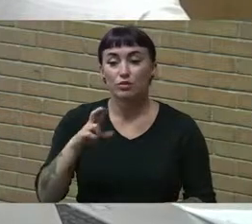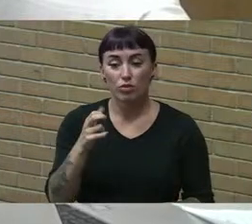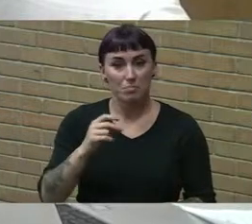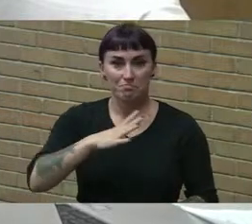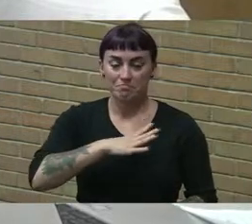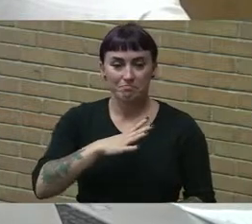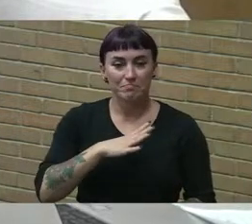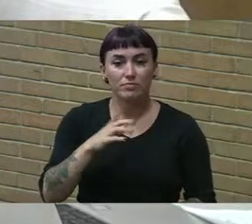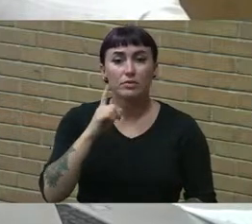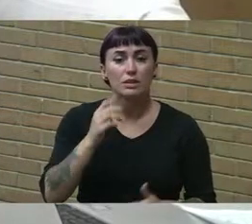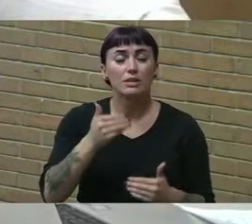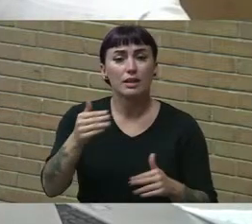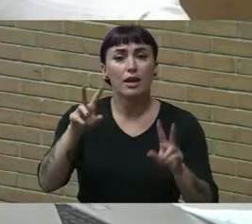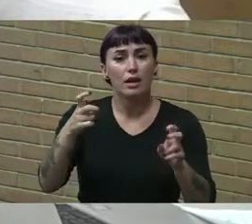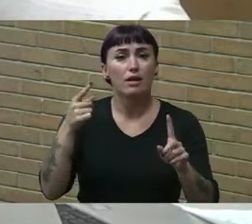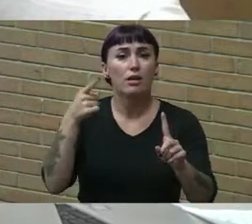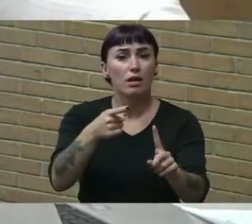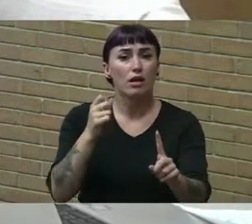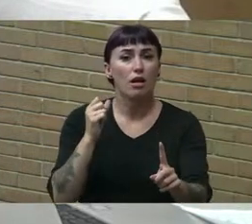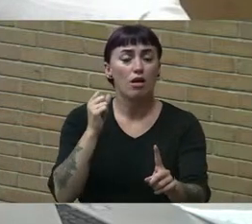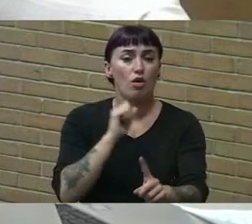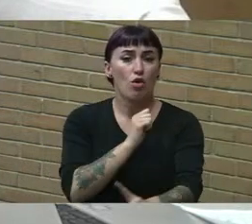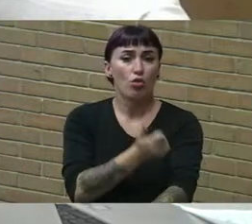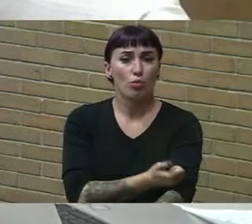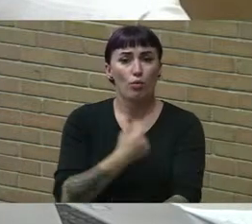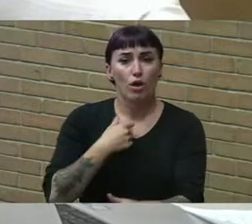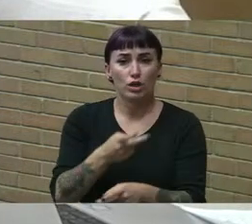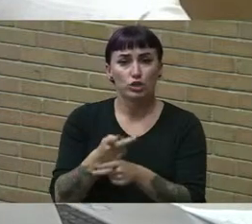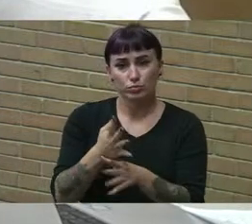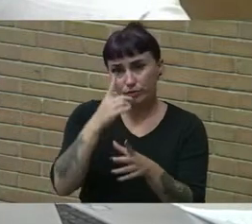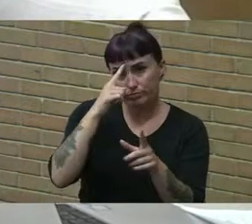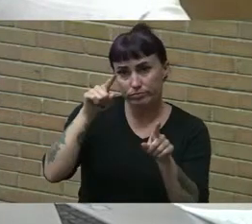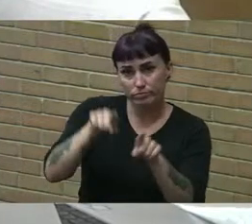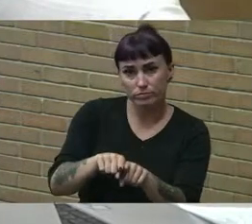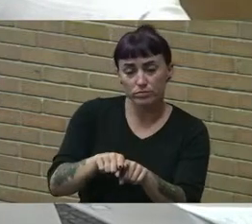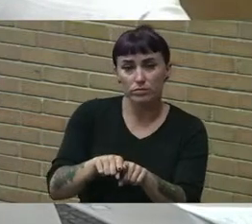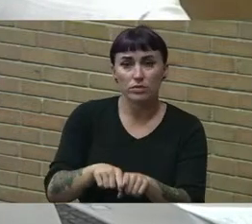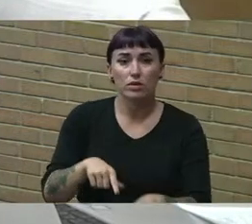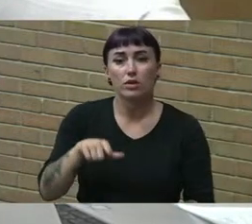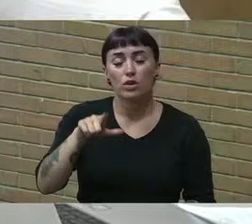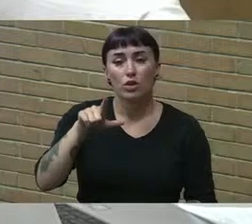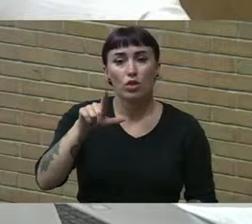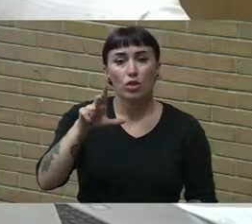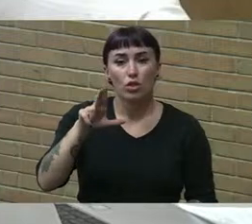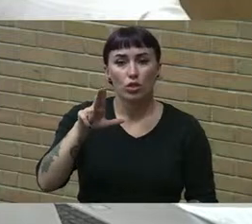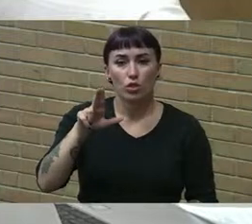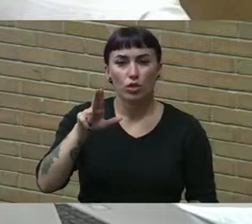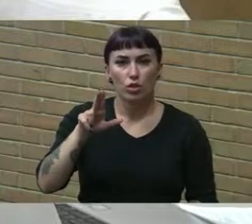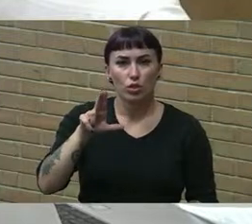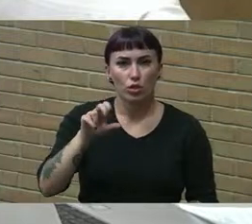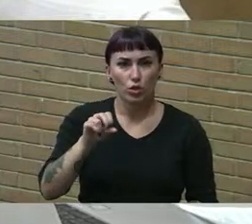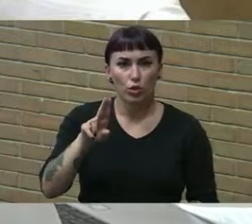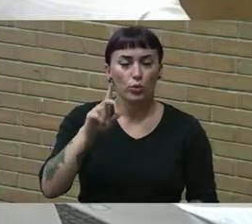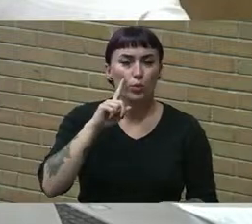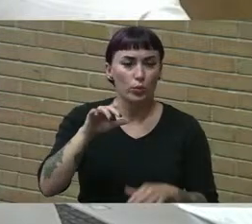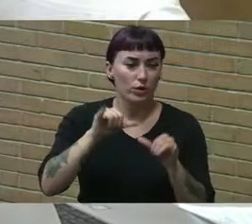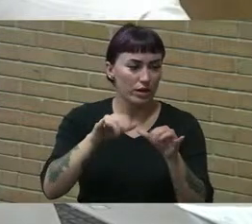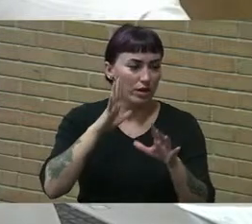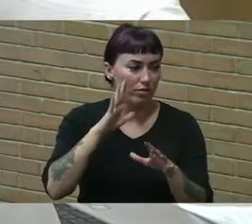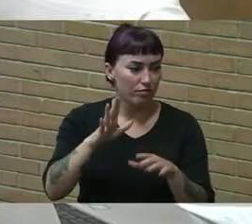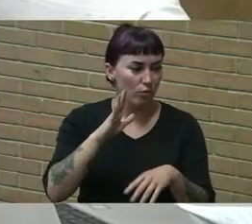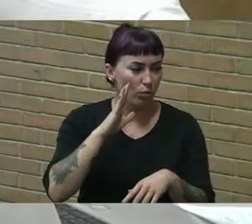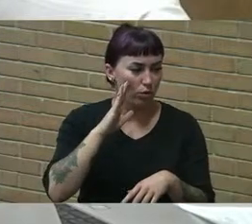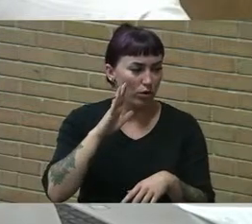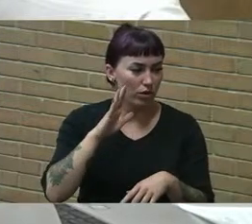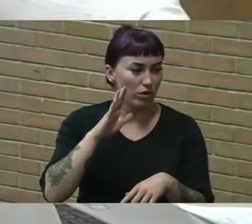worries. Next matter seeks to authorize the supervisor to enter into an agreement with Lou Engineers for abatement design for